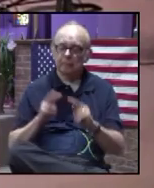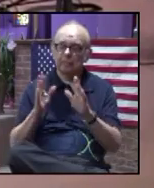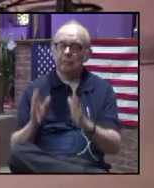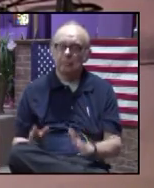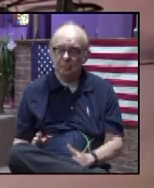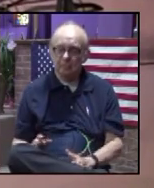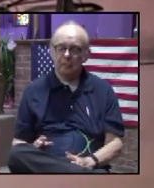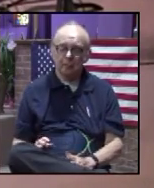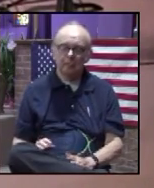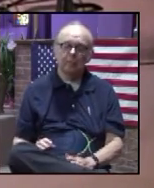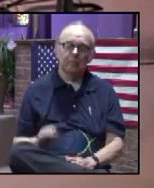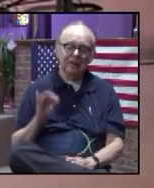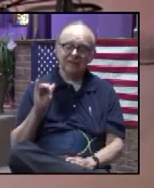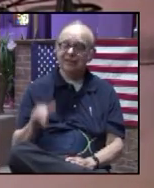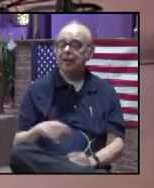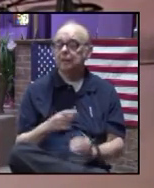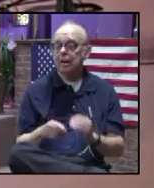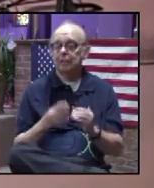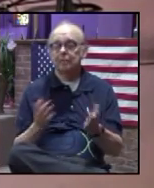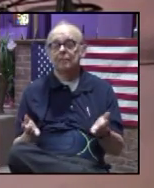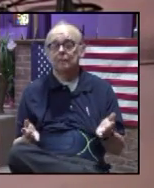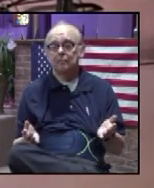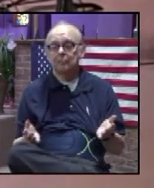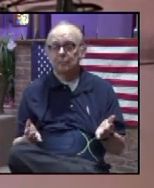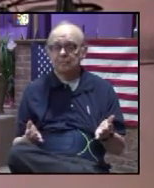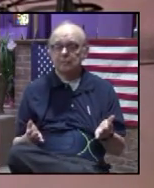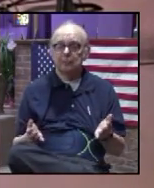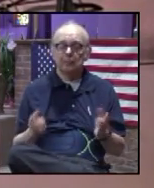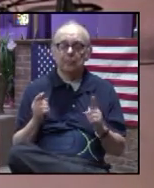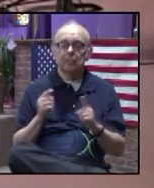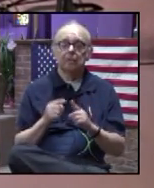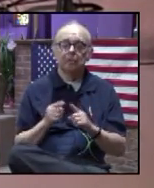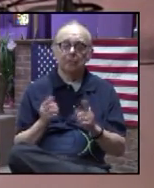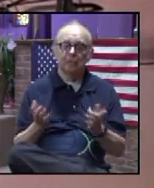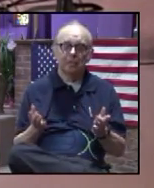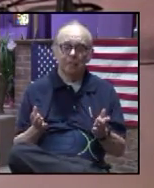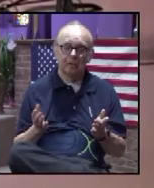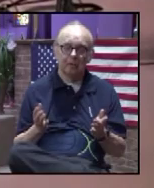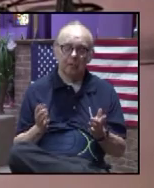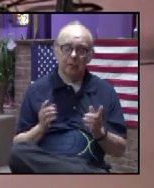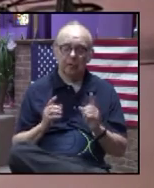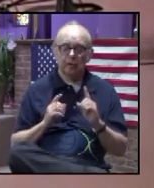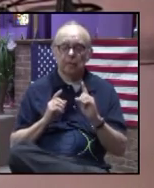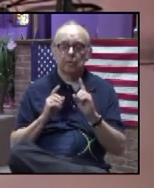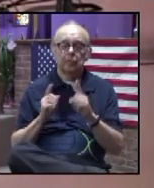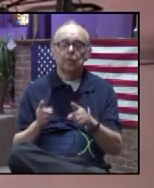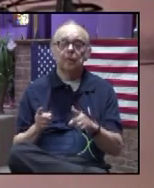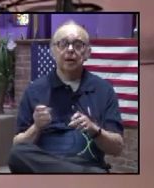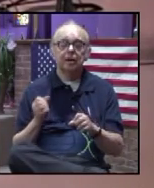Spectators stick around until the going gets rough.